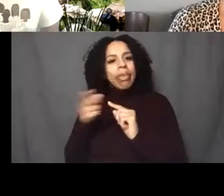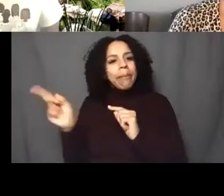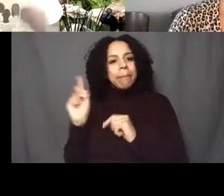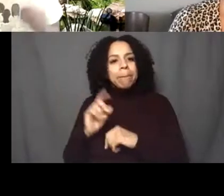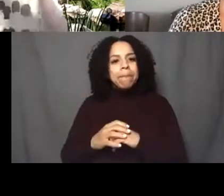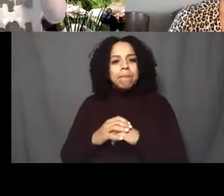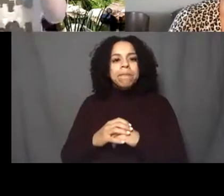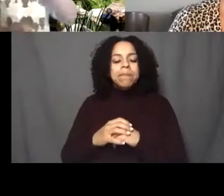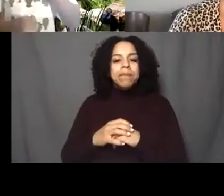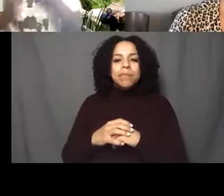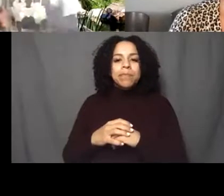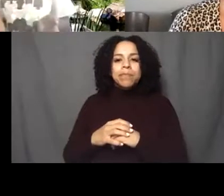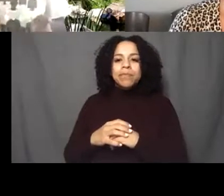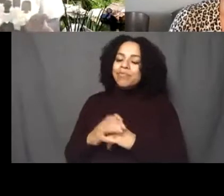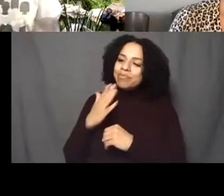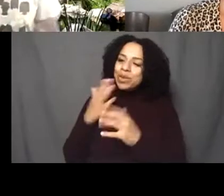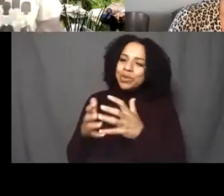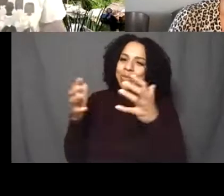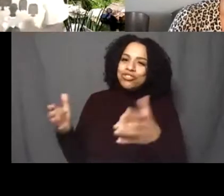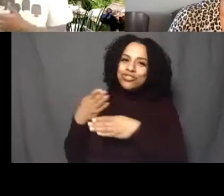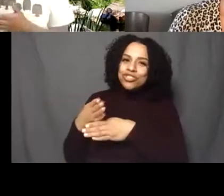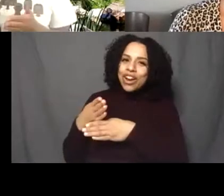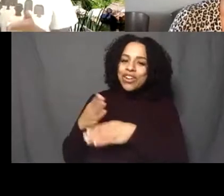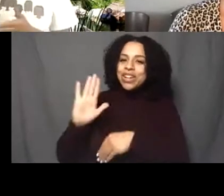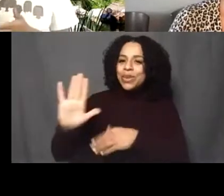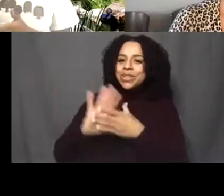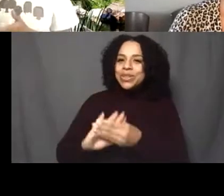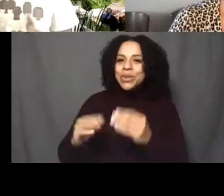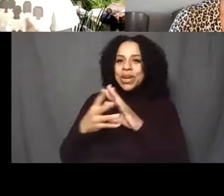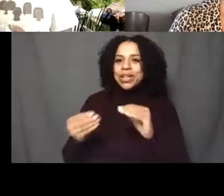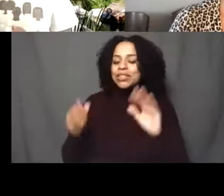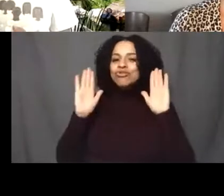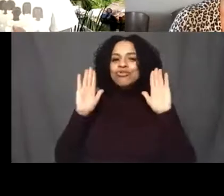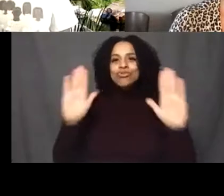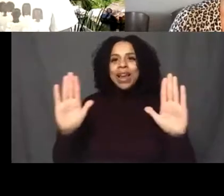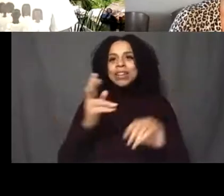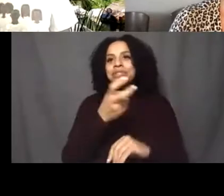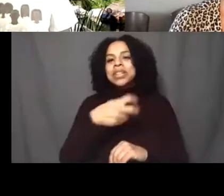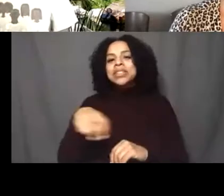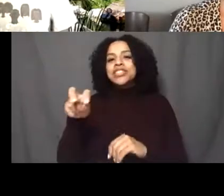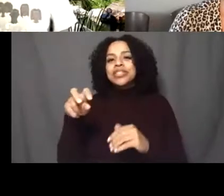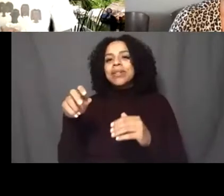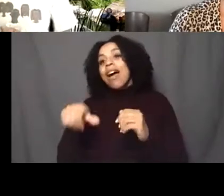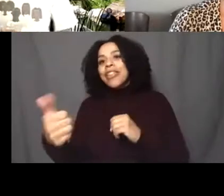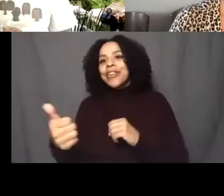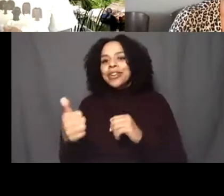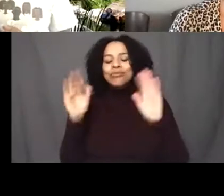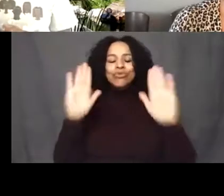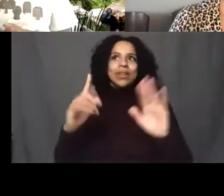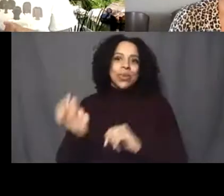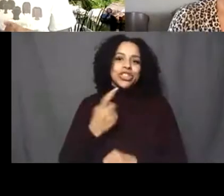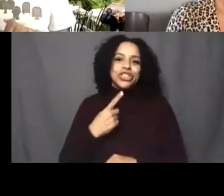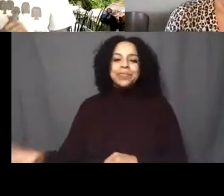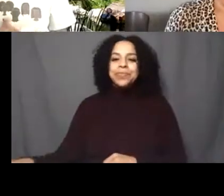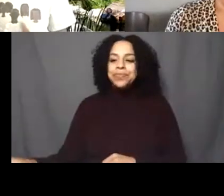Thank you so much for sharing that story. And that's really a great transition to another great question that was in the chat,